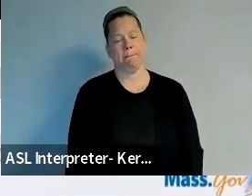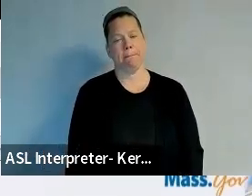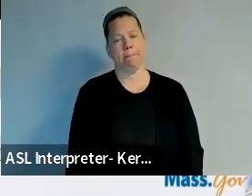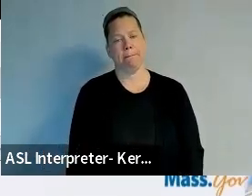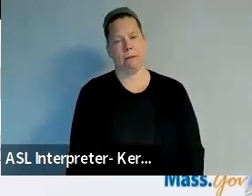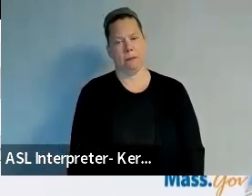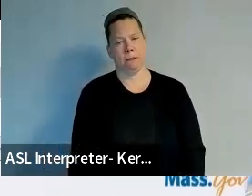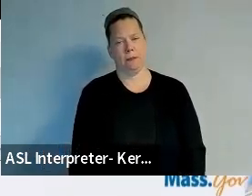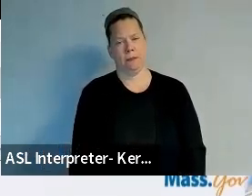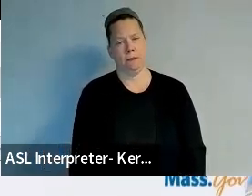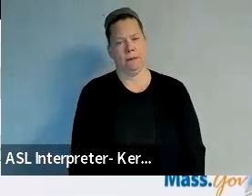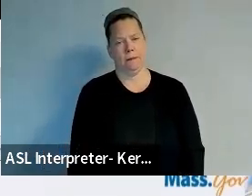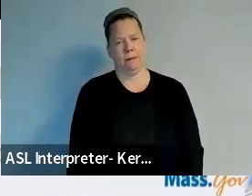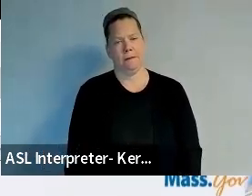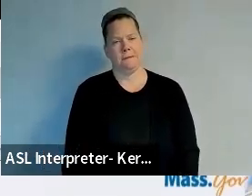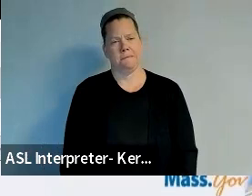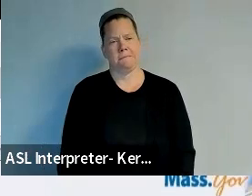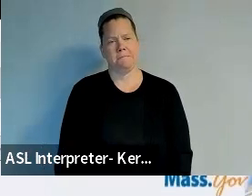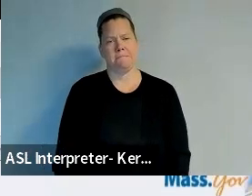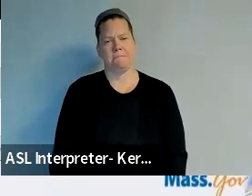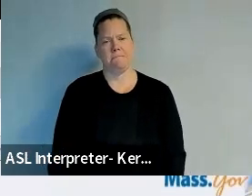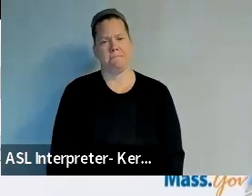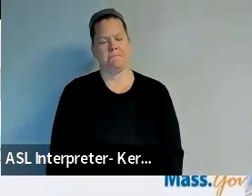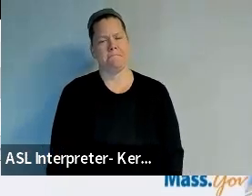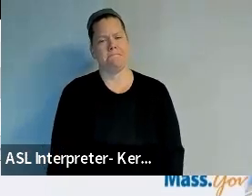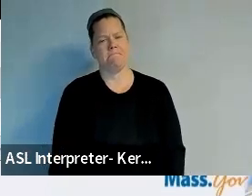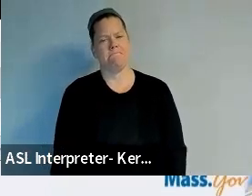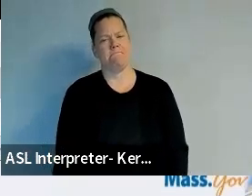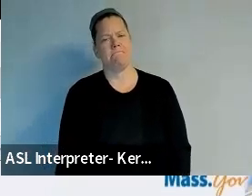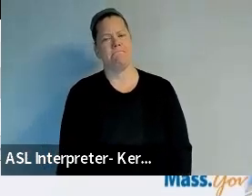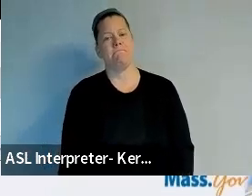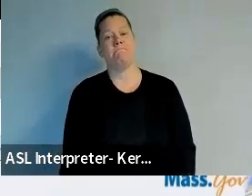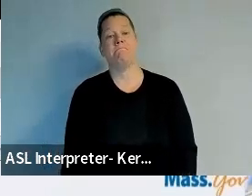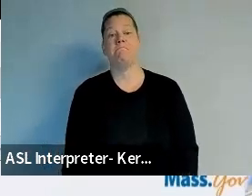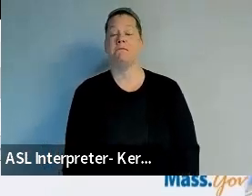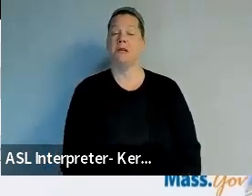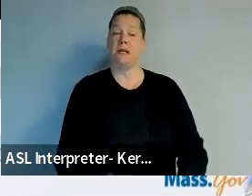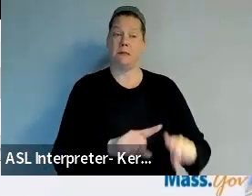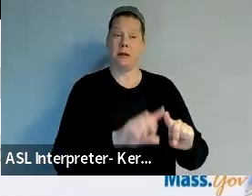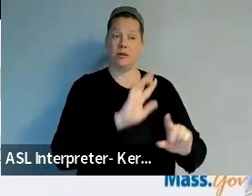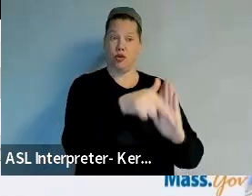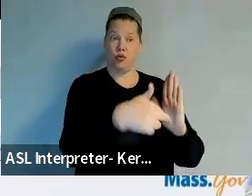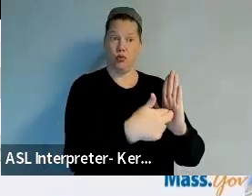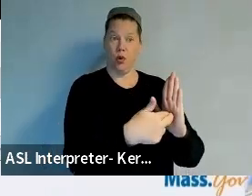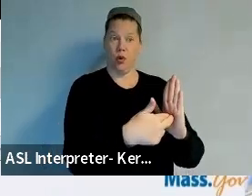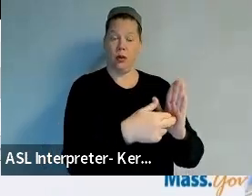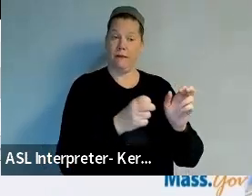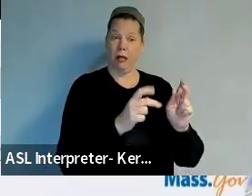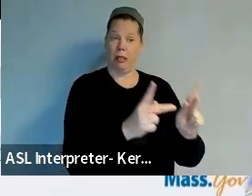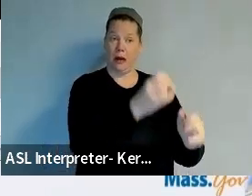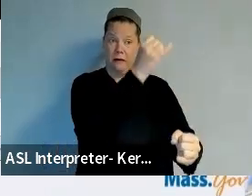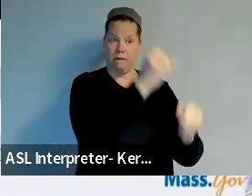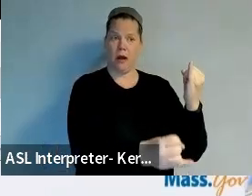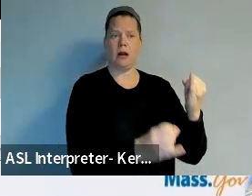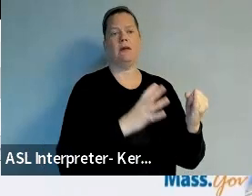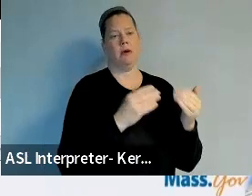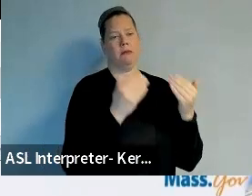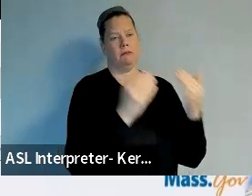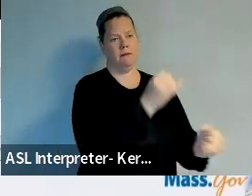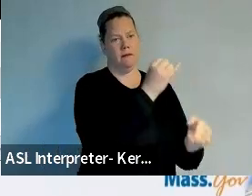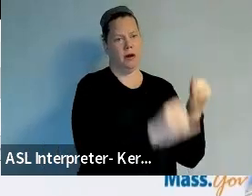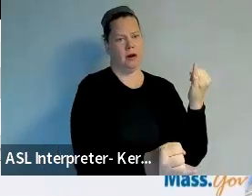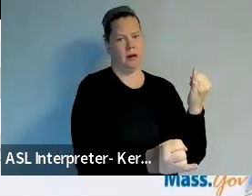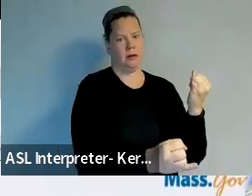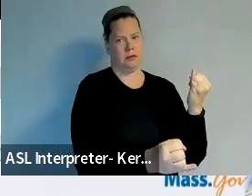Based on your role and scope, you may be able to finalize a restraint report. As the